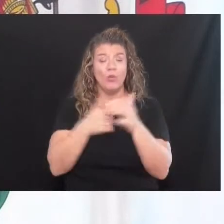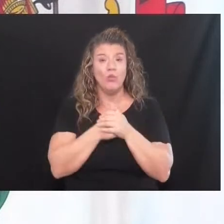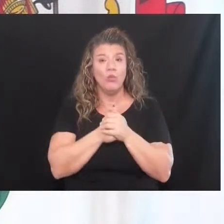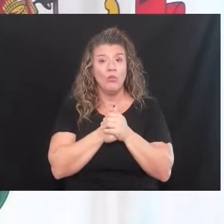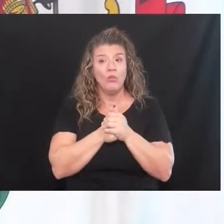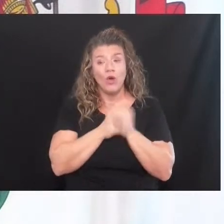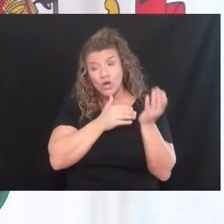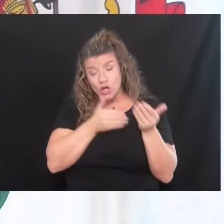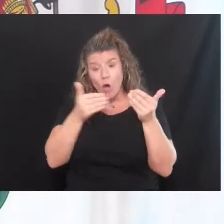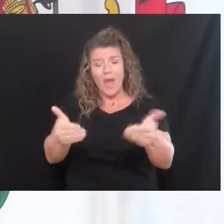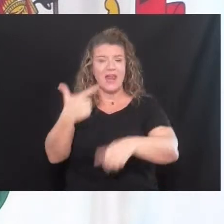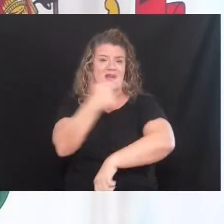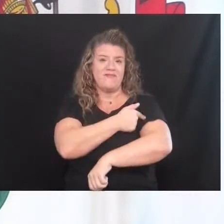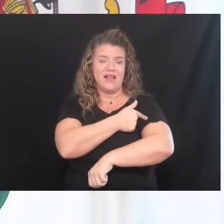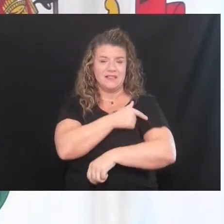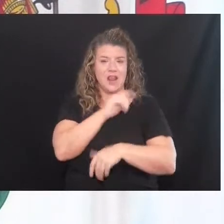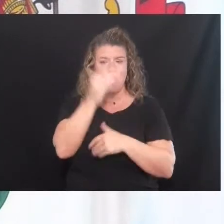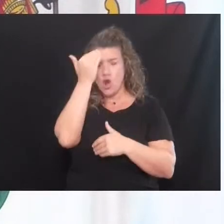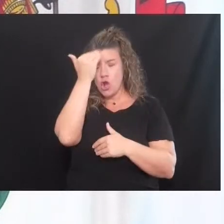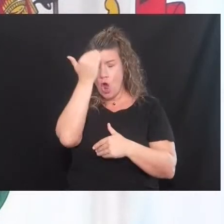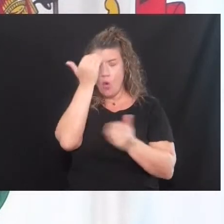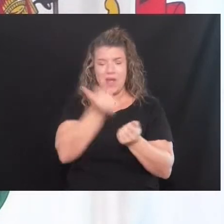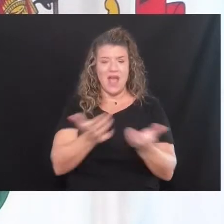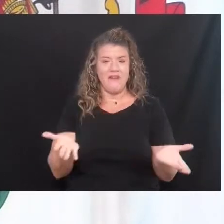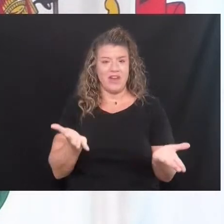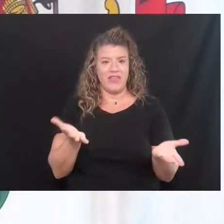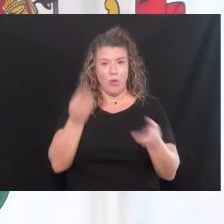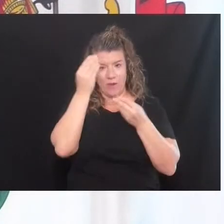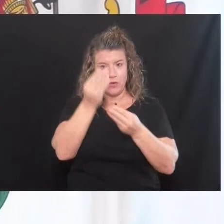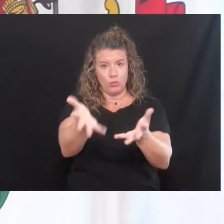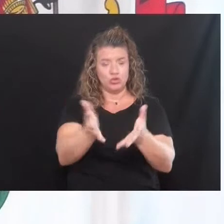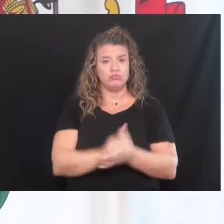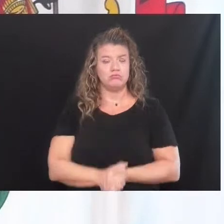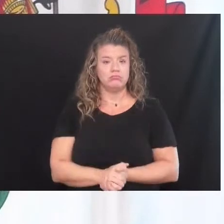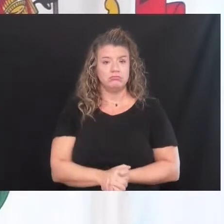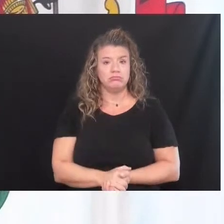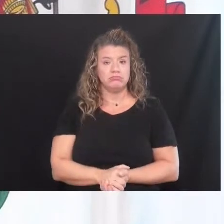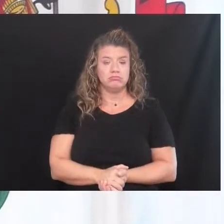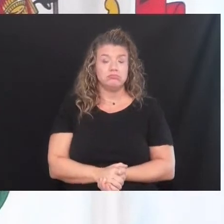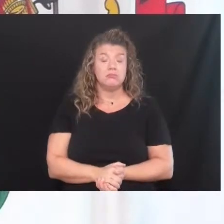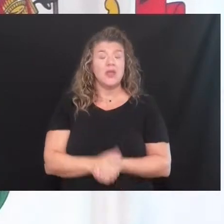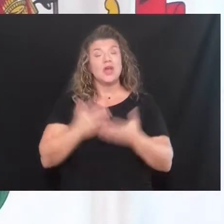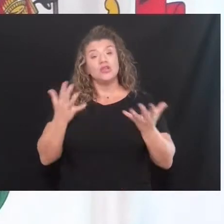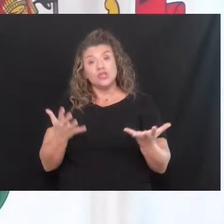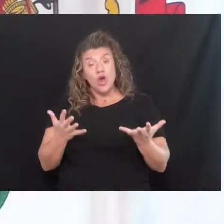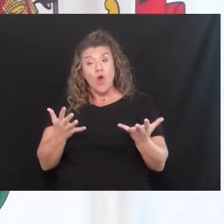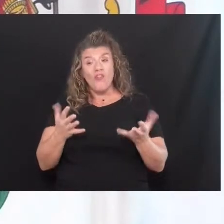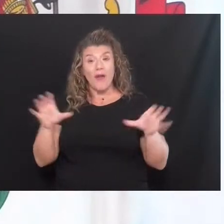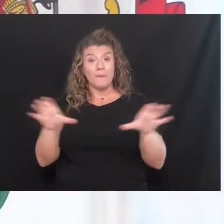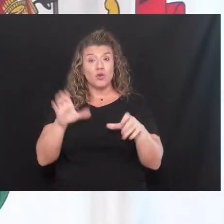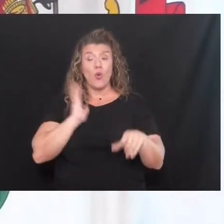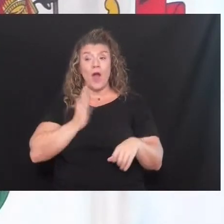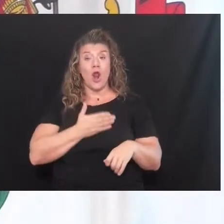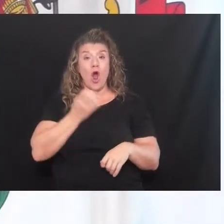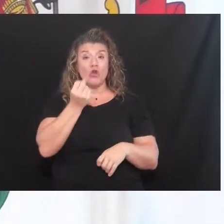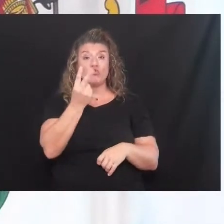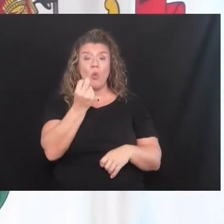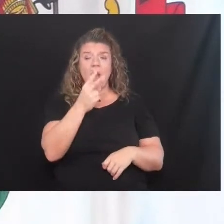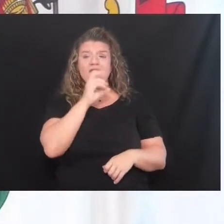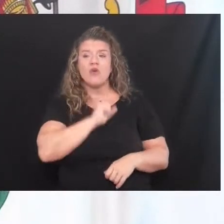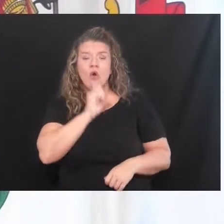get vaccinated with all this information that's out there in front of you. So Kenny, from the standpoint of doing our 12-year-olds